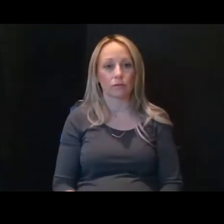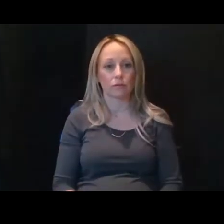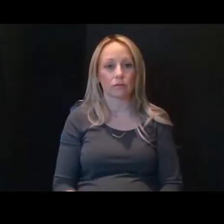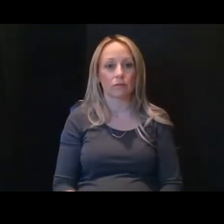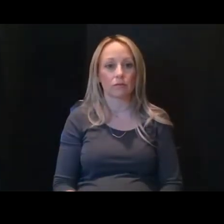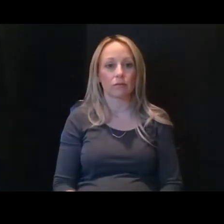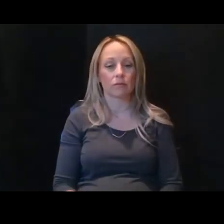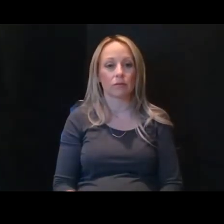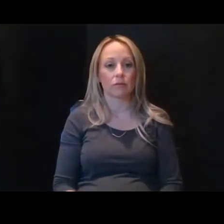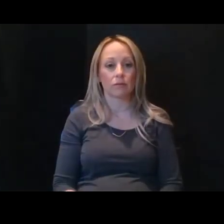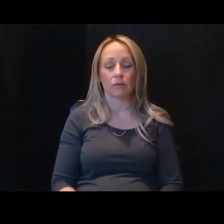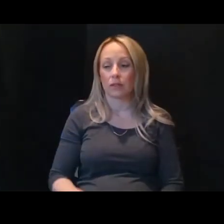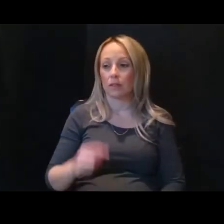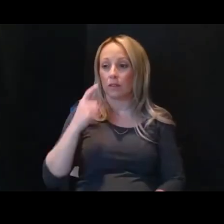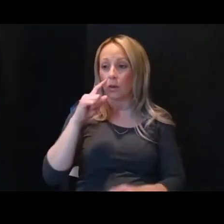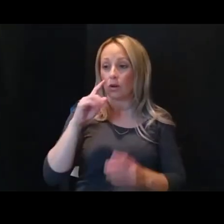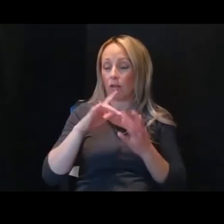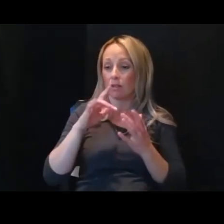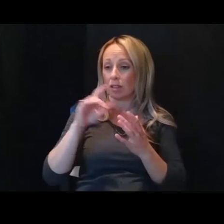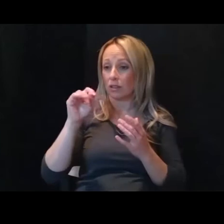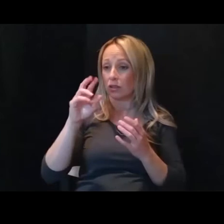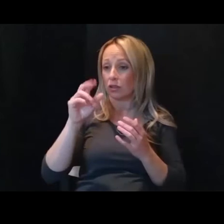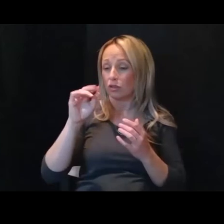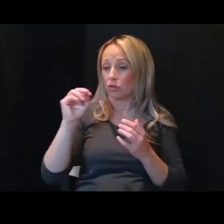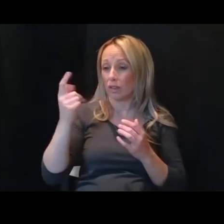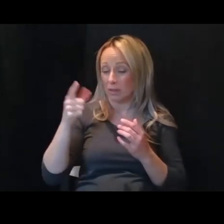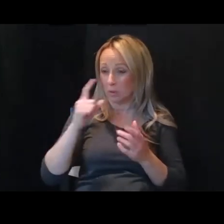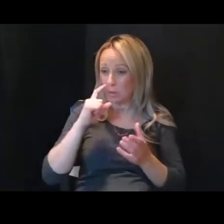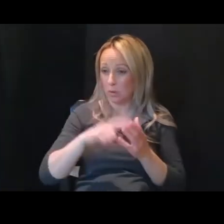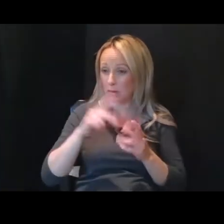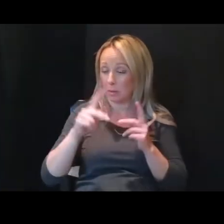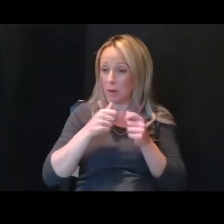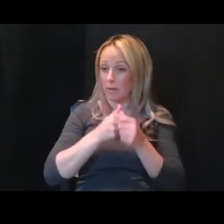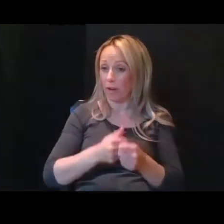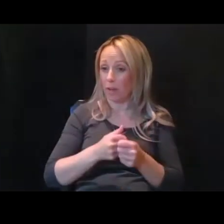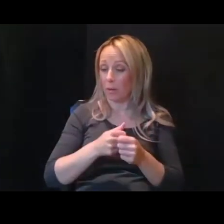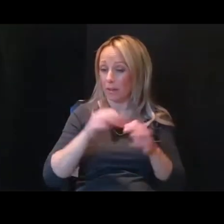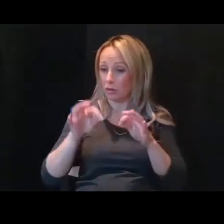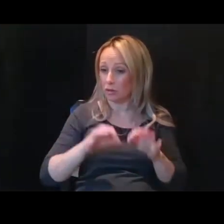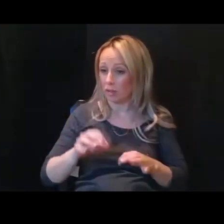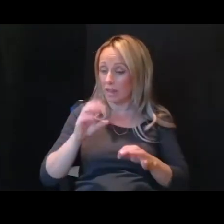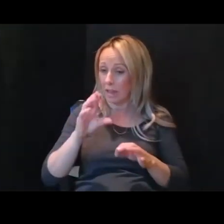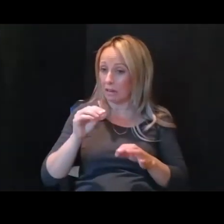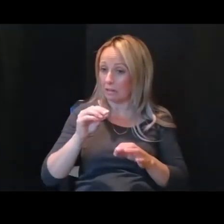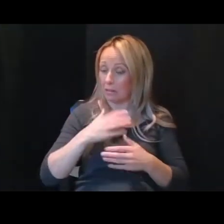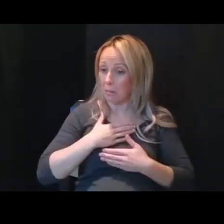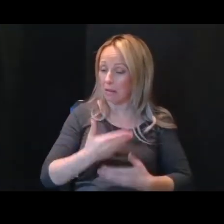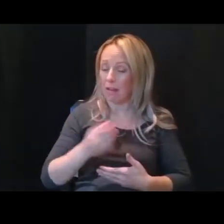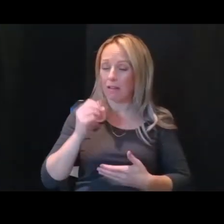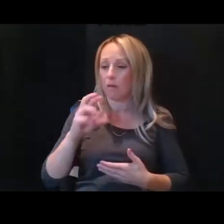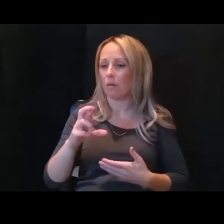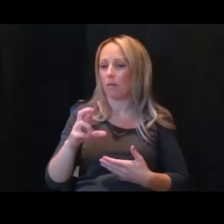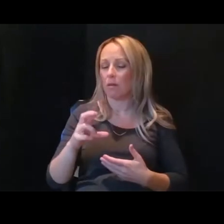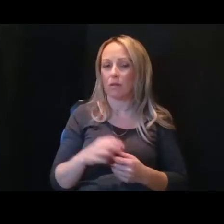When we're doing the contact tracing, are we finding that people are following the instructions and complying? Leah, what are you seeing?